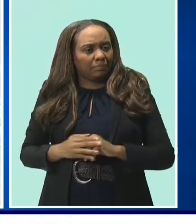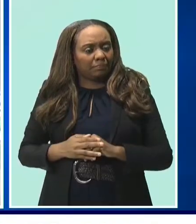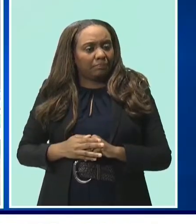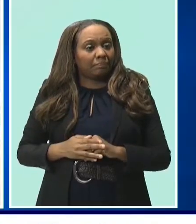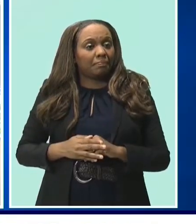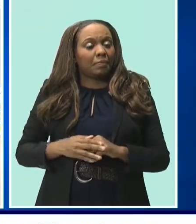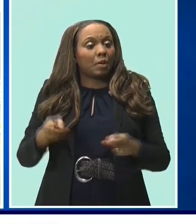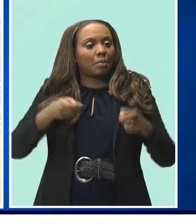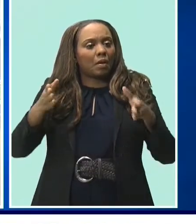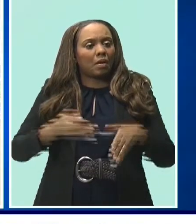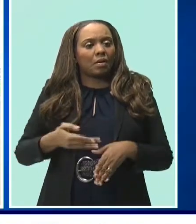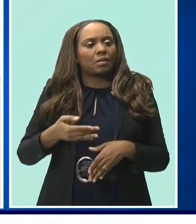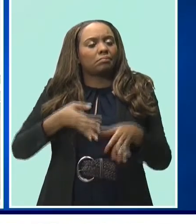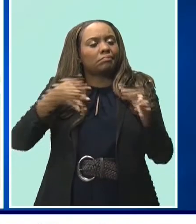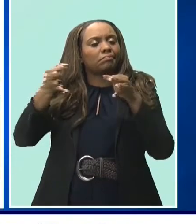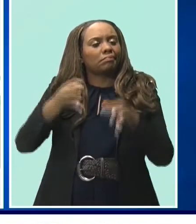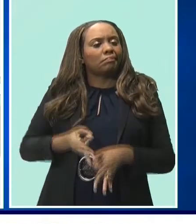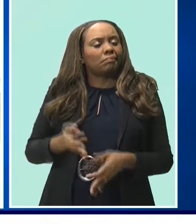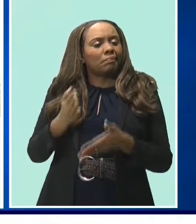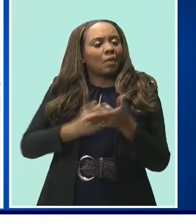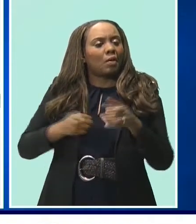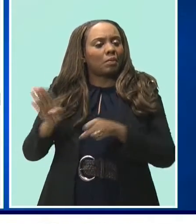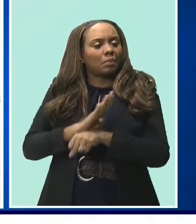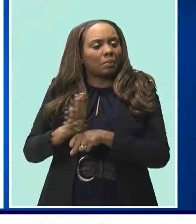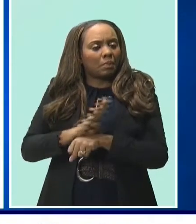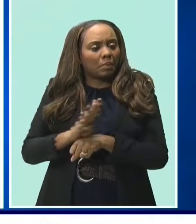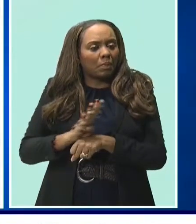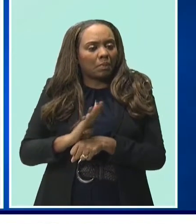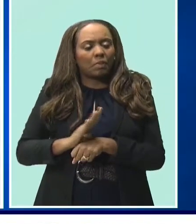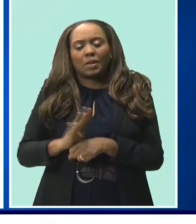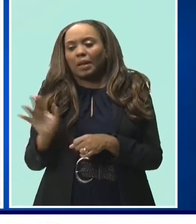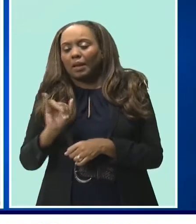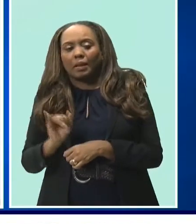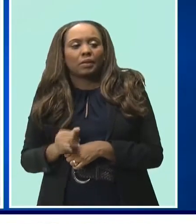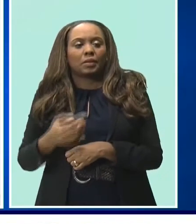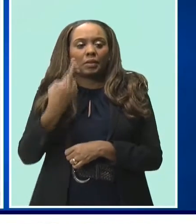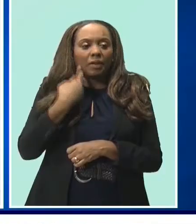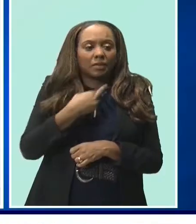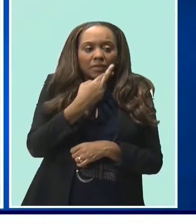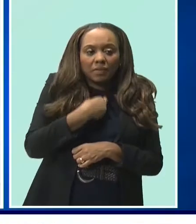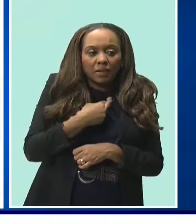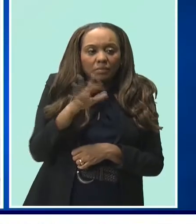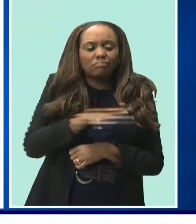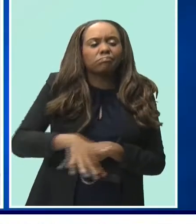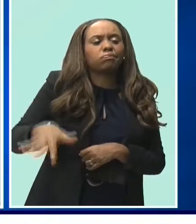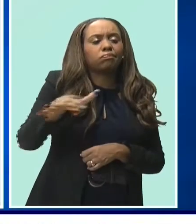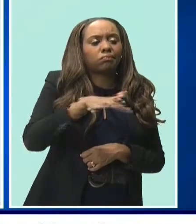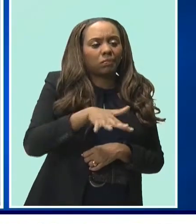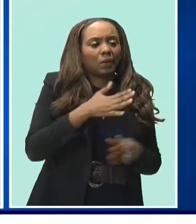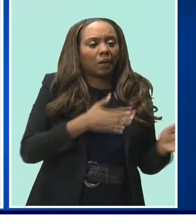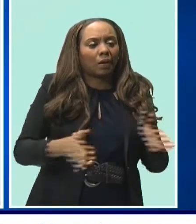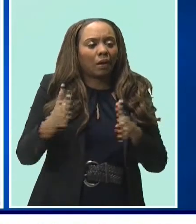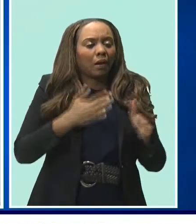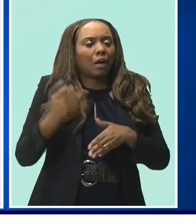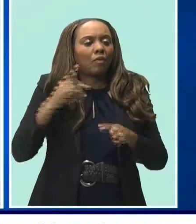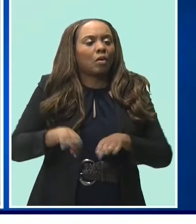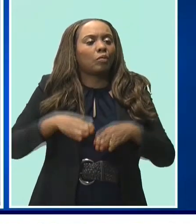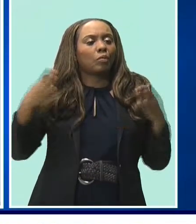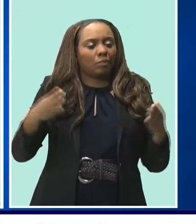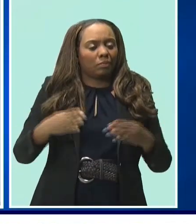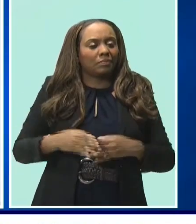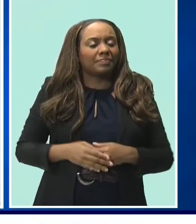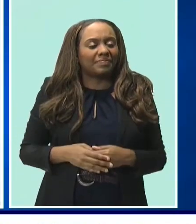explained that some of the businesses receiving donations from this batch included restaurants across the island in preparation for their